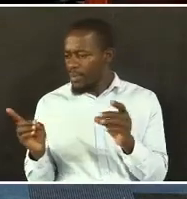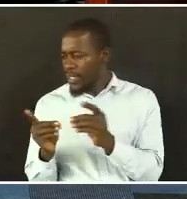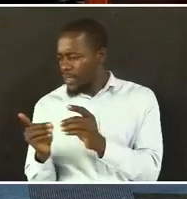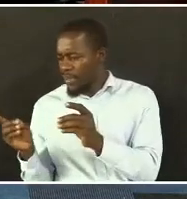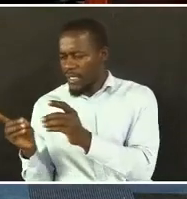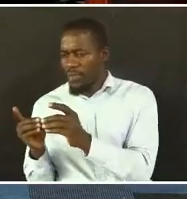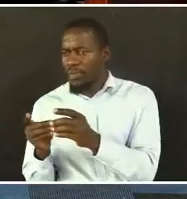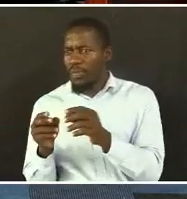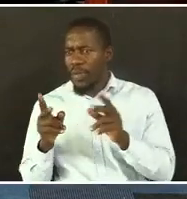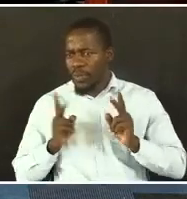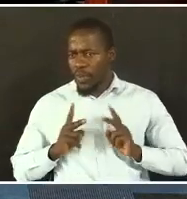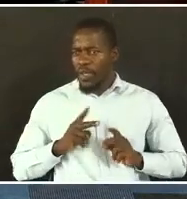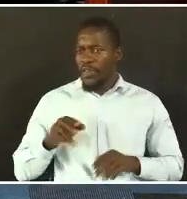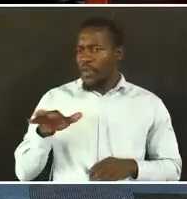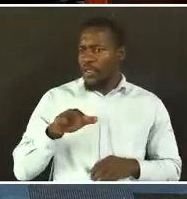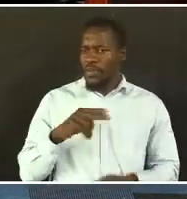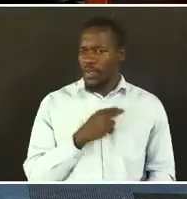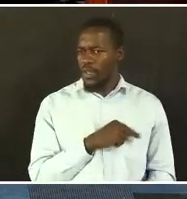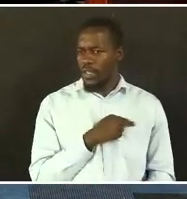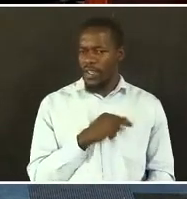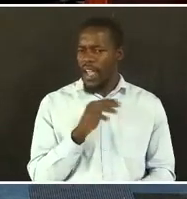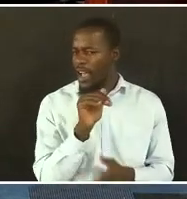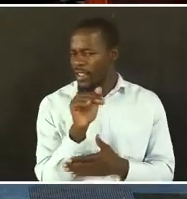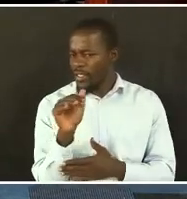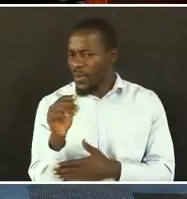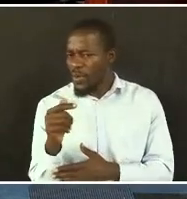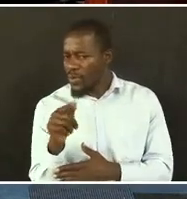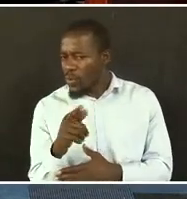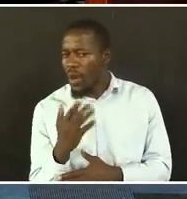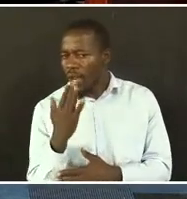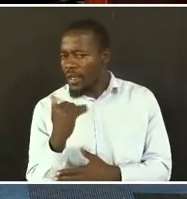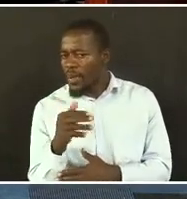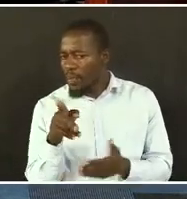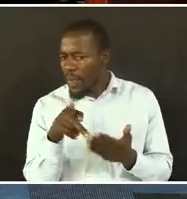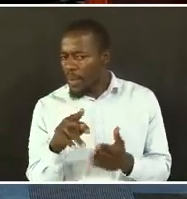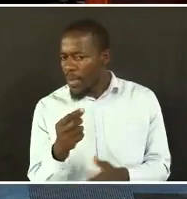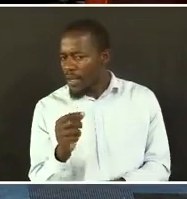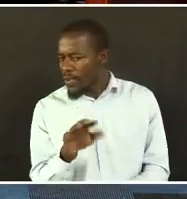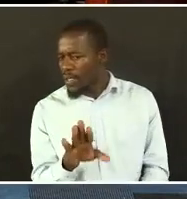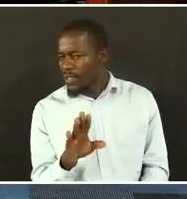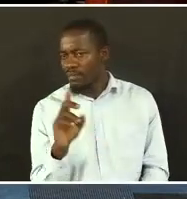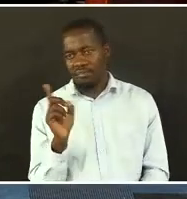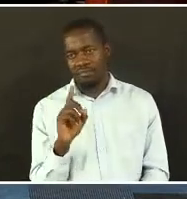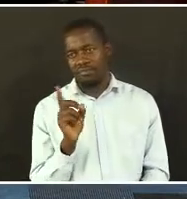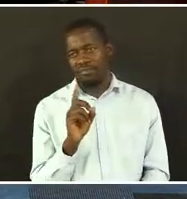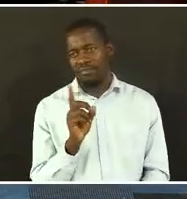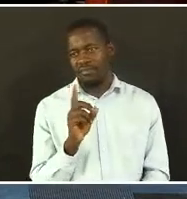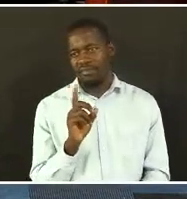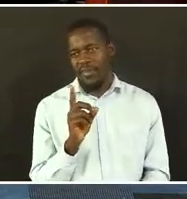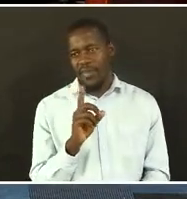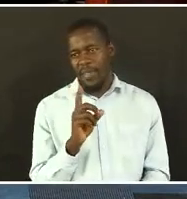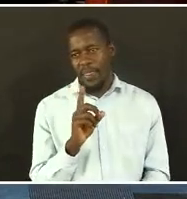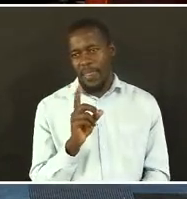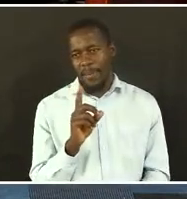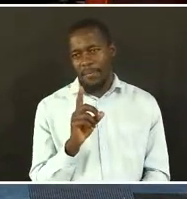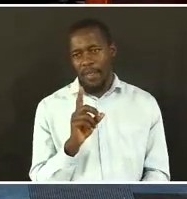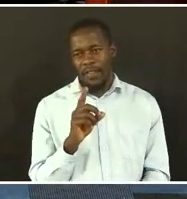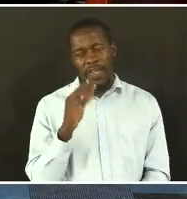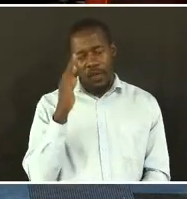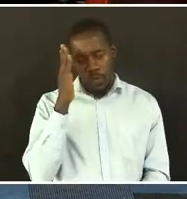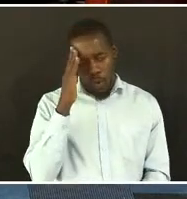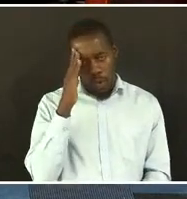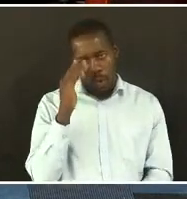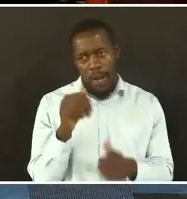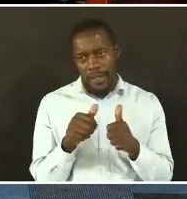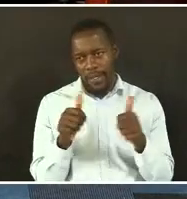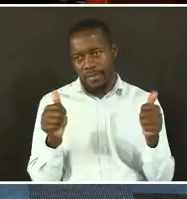No. The Holy Spirit will guide you as a chaplain, and you will see that this is a need, and this is not a need, and